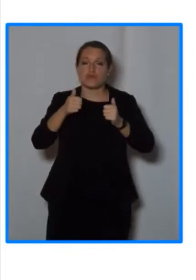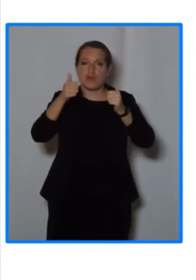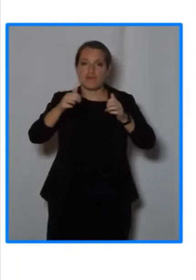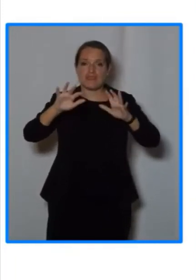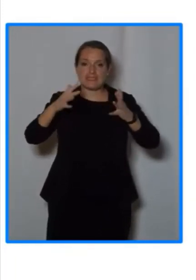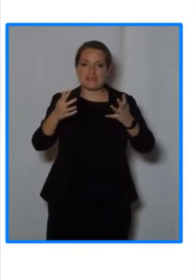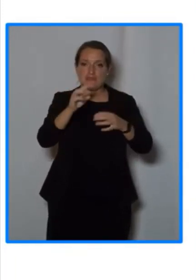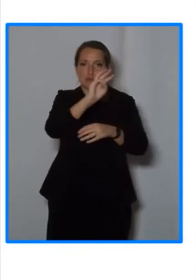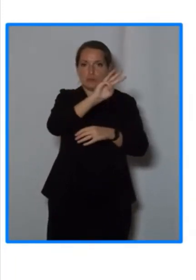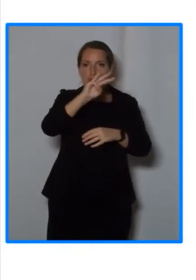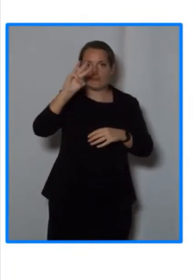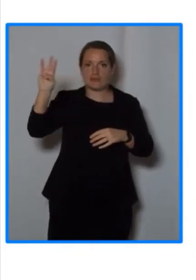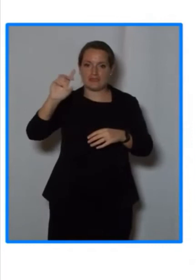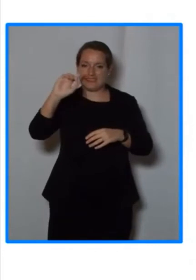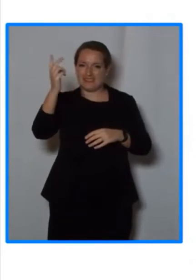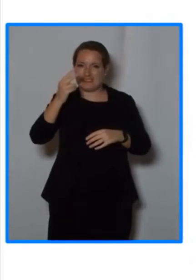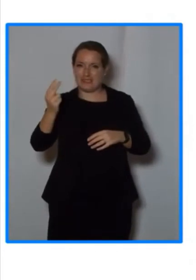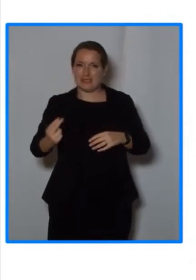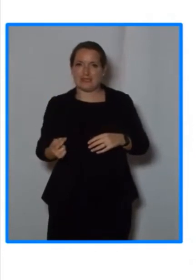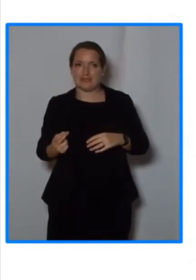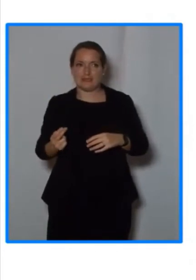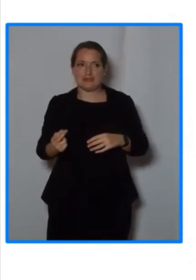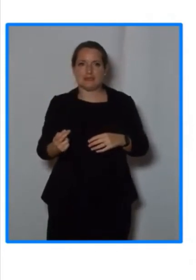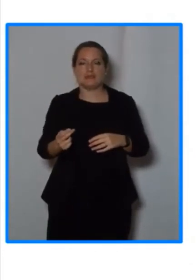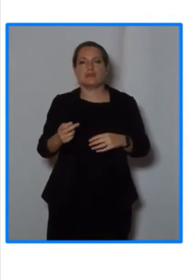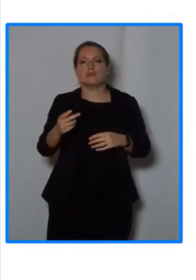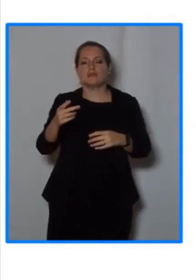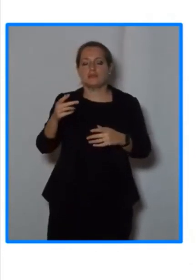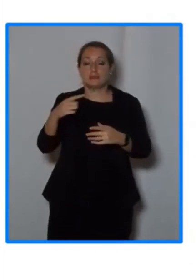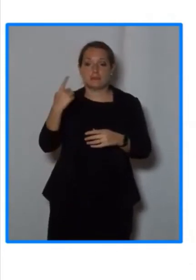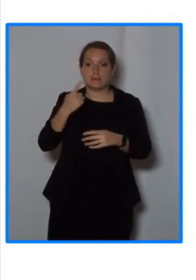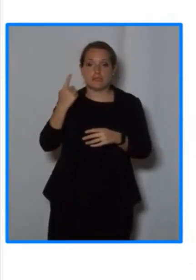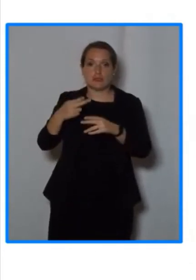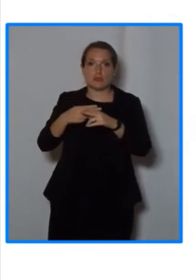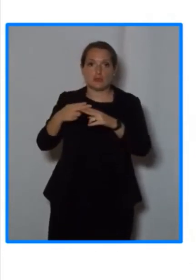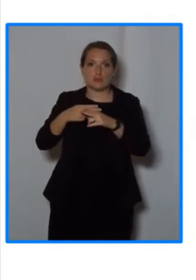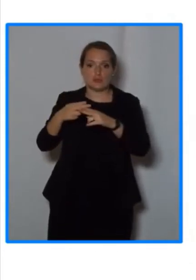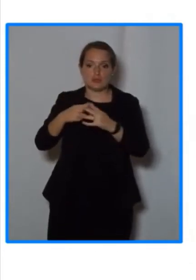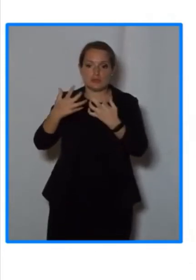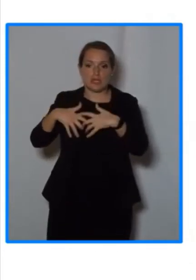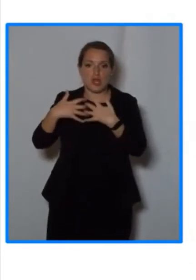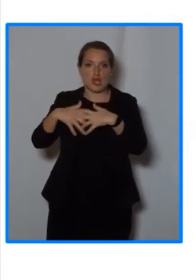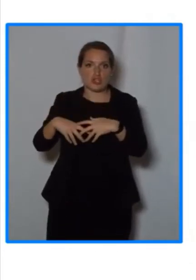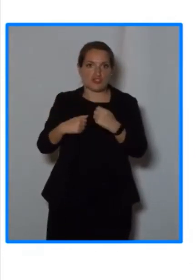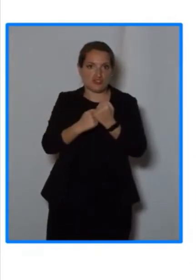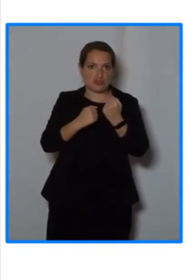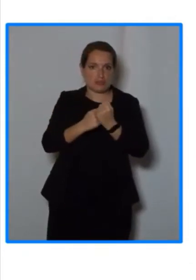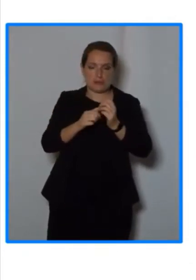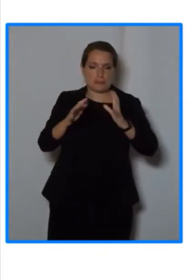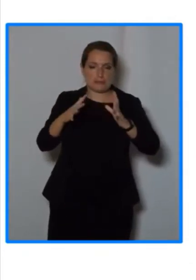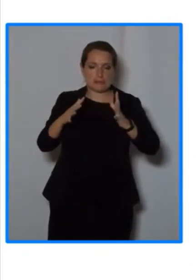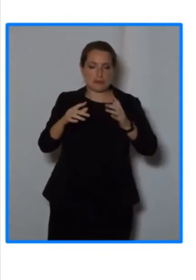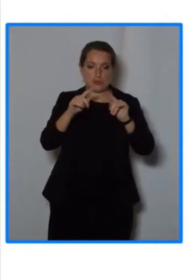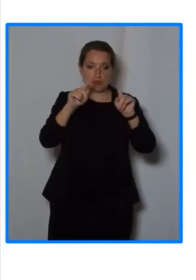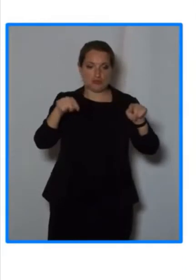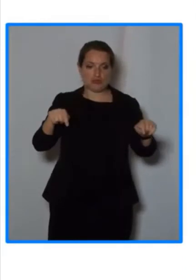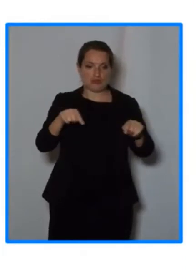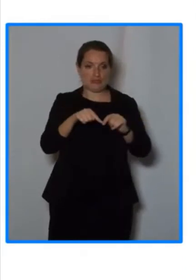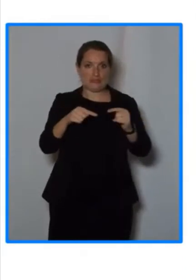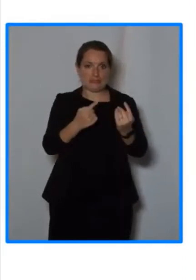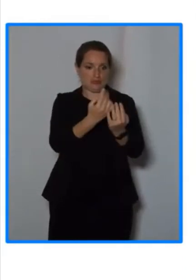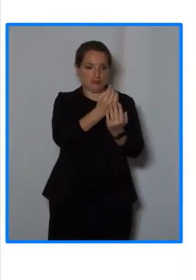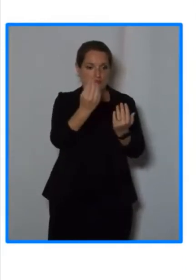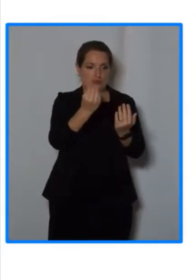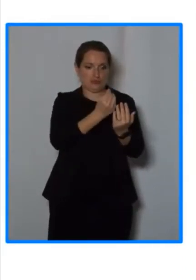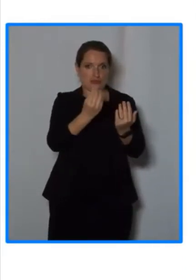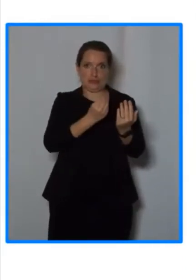the user experience for assistive technology users? What does the screen reader say when you focus on a menu, and what are the accessibility side effects